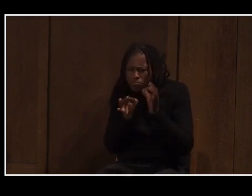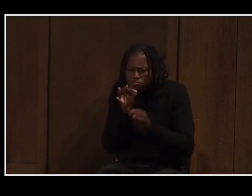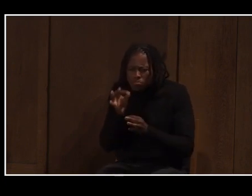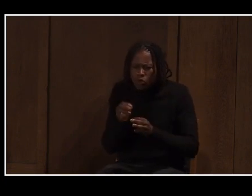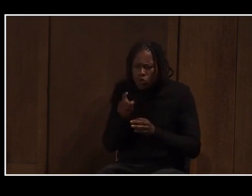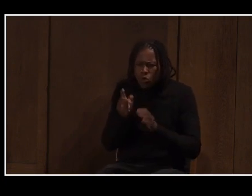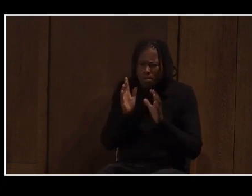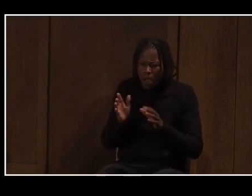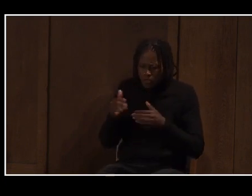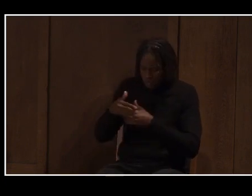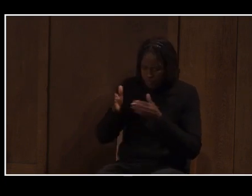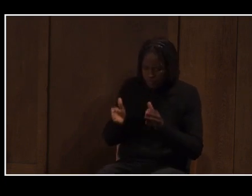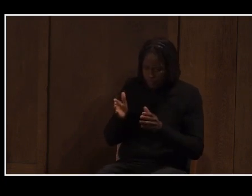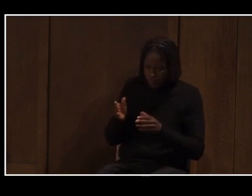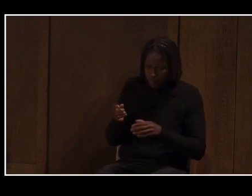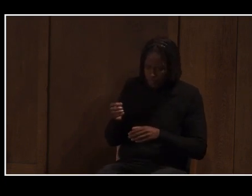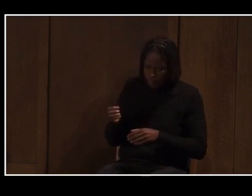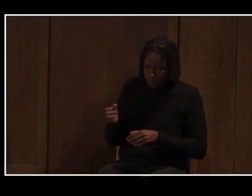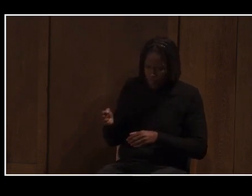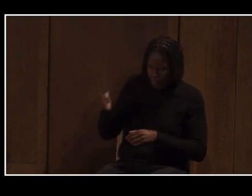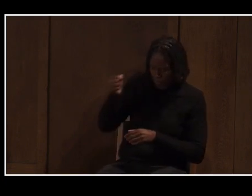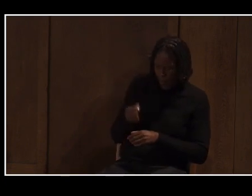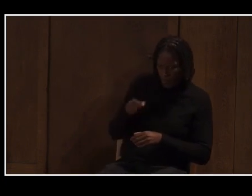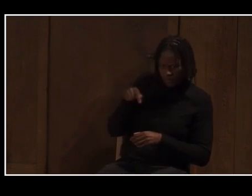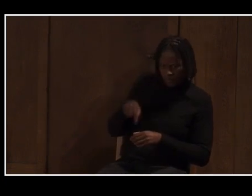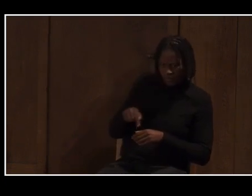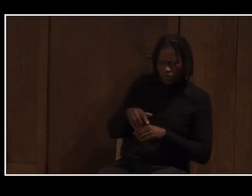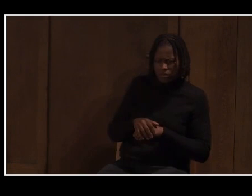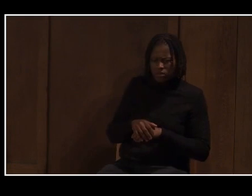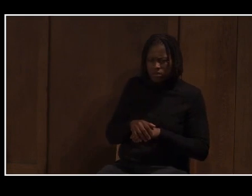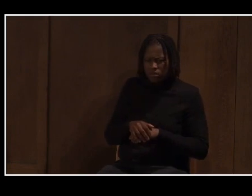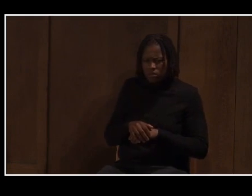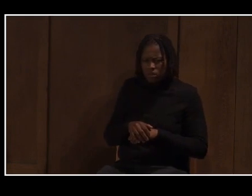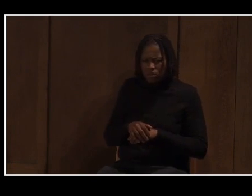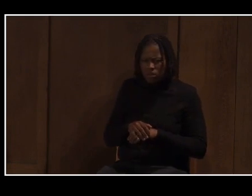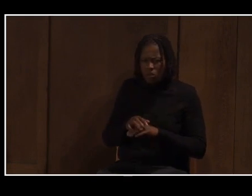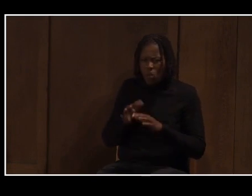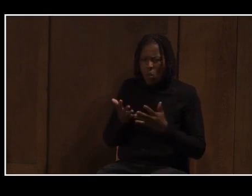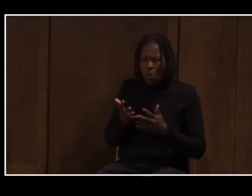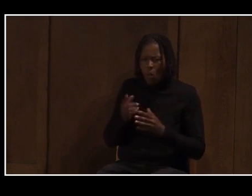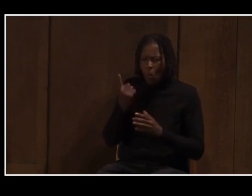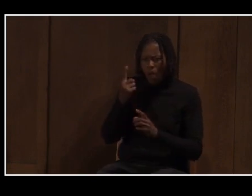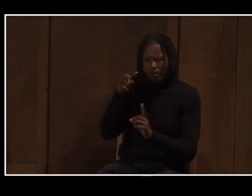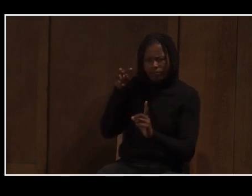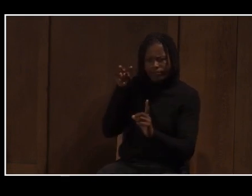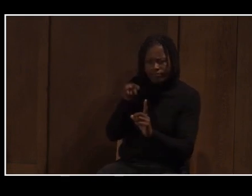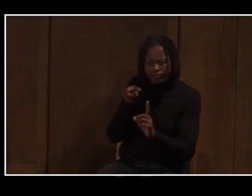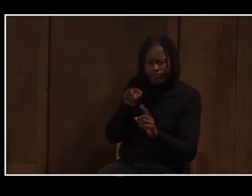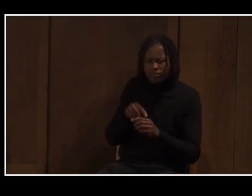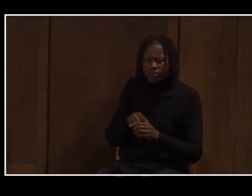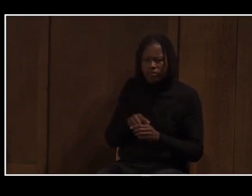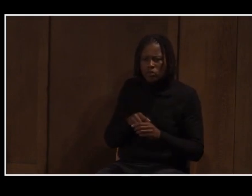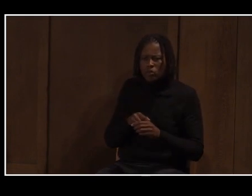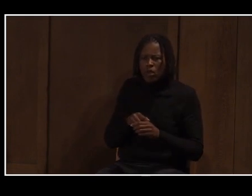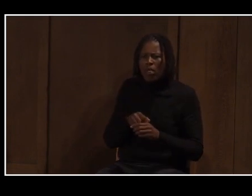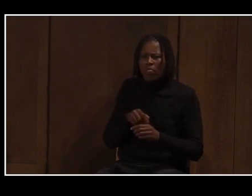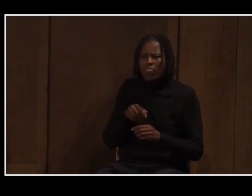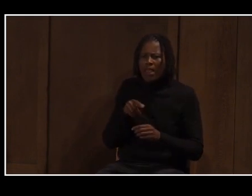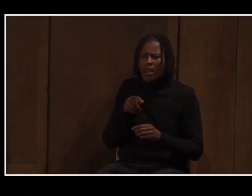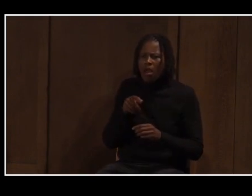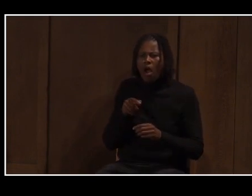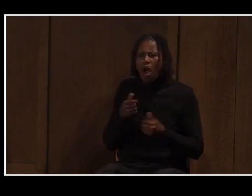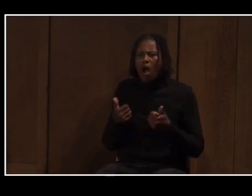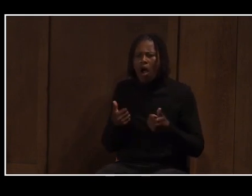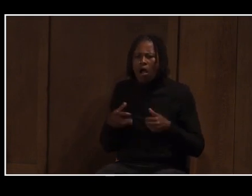pigeonholed or put into a certain lens or particularity in order to be accepted. And I think that's